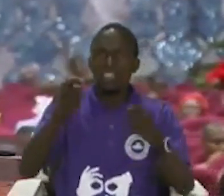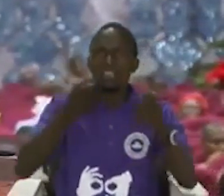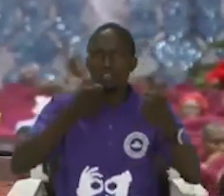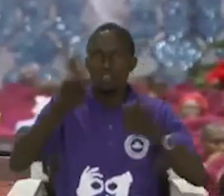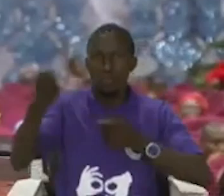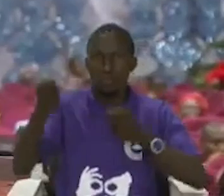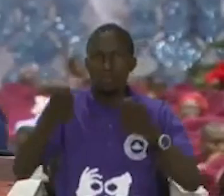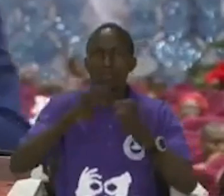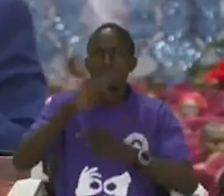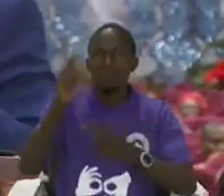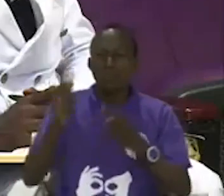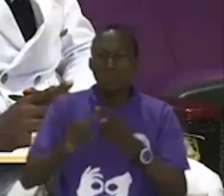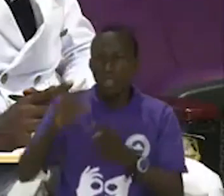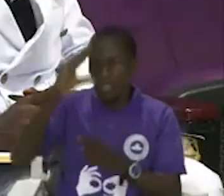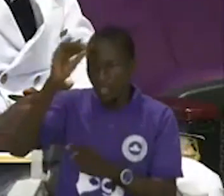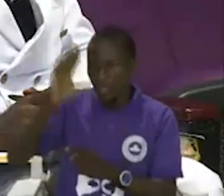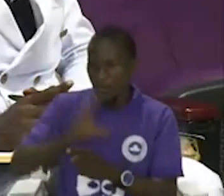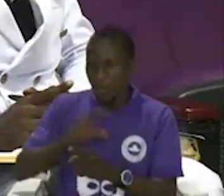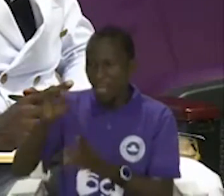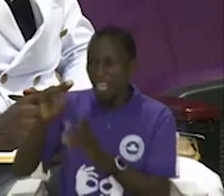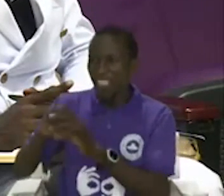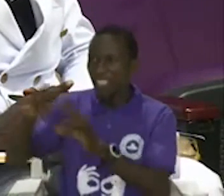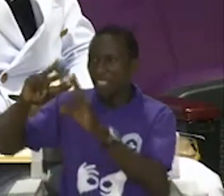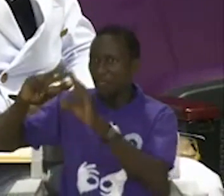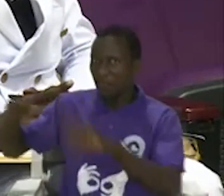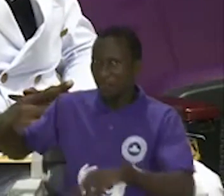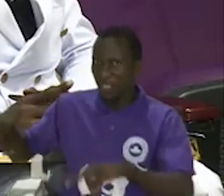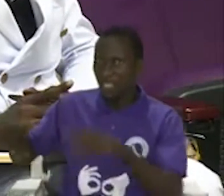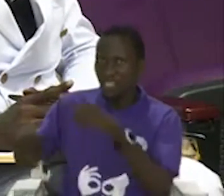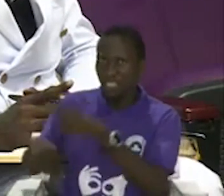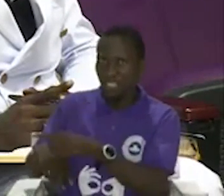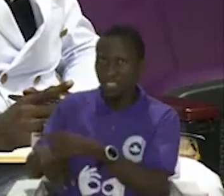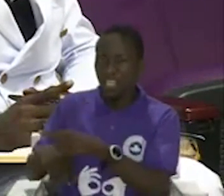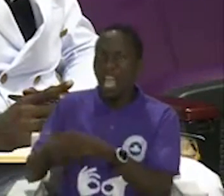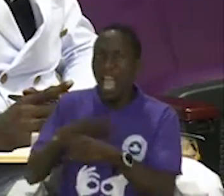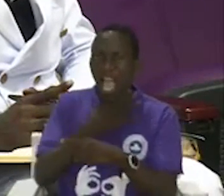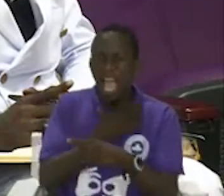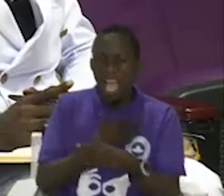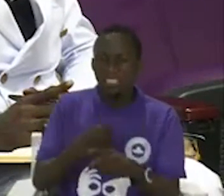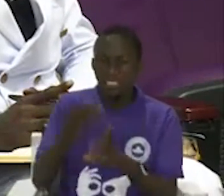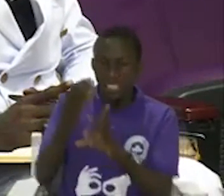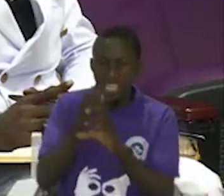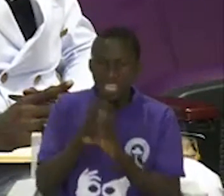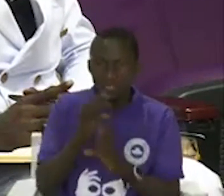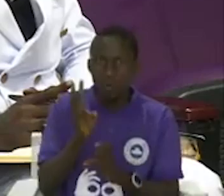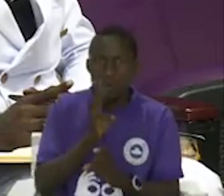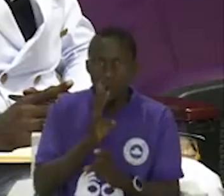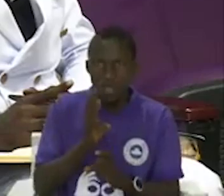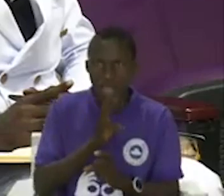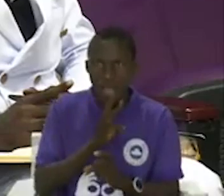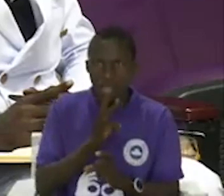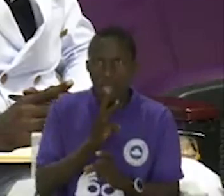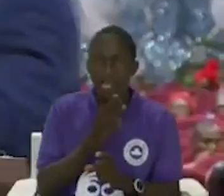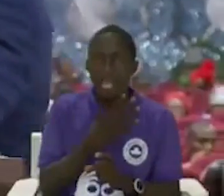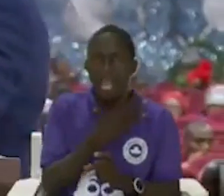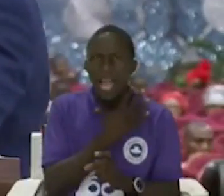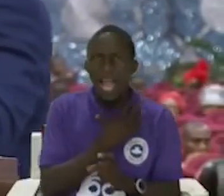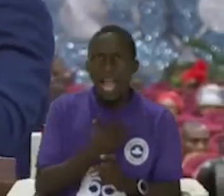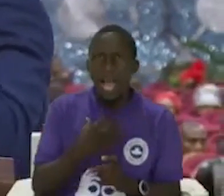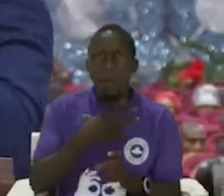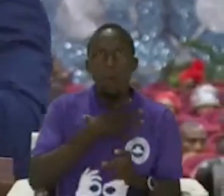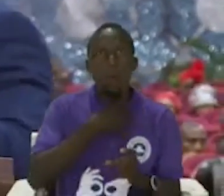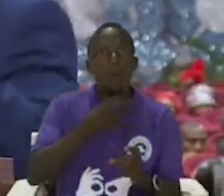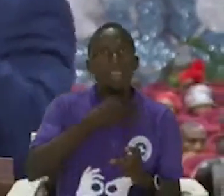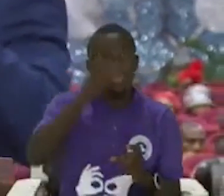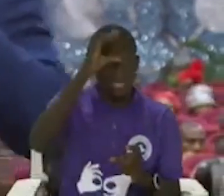When a man is in a village who digs the ground and gets water and stop, and a white man will travel